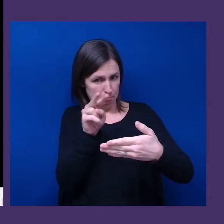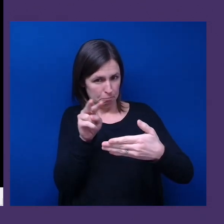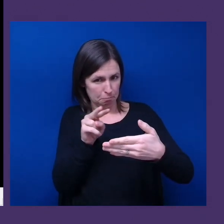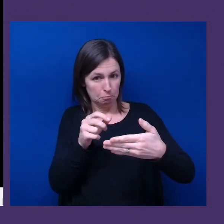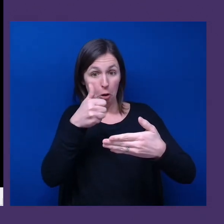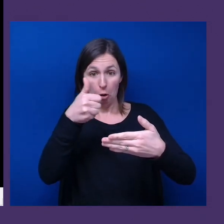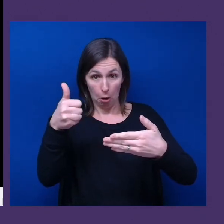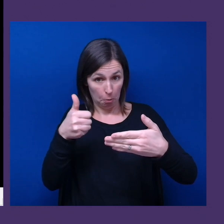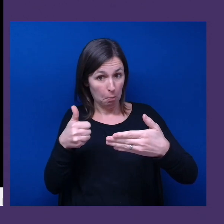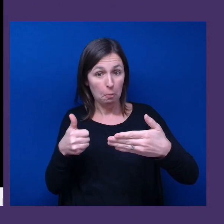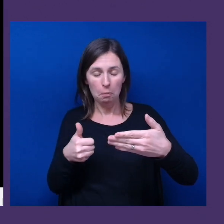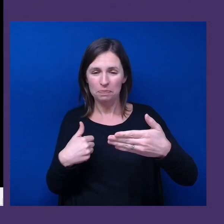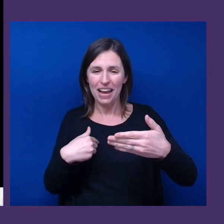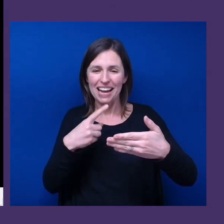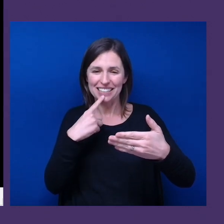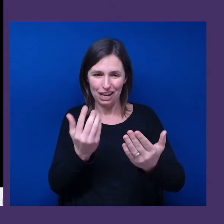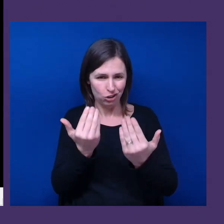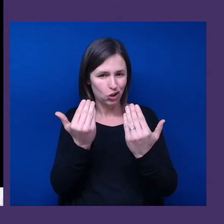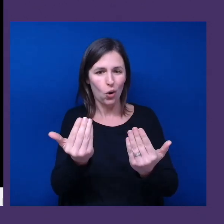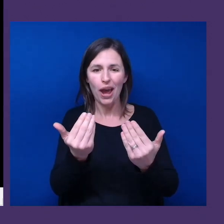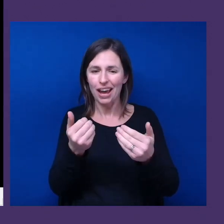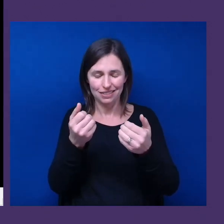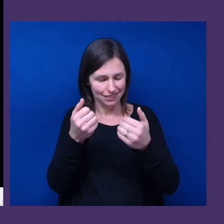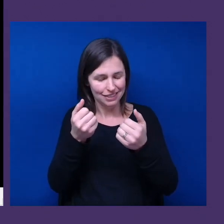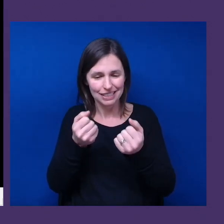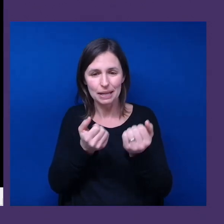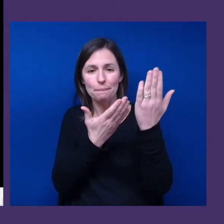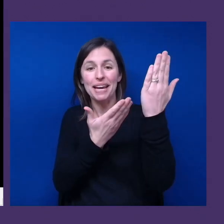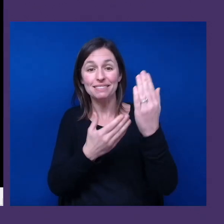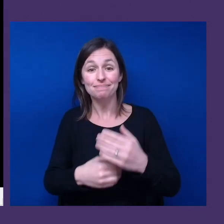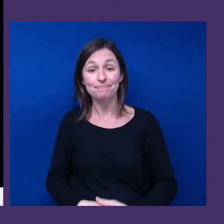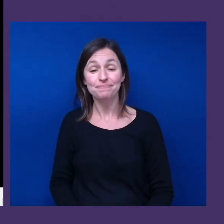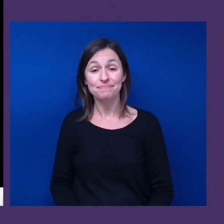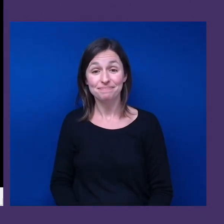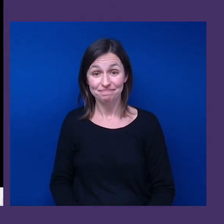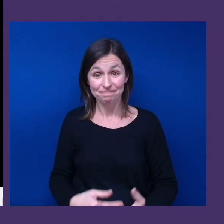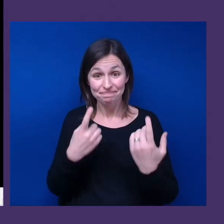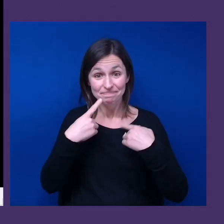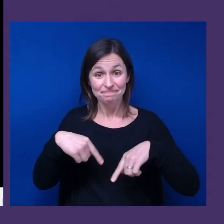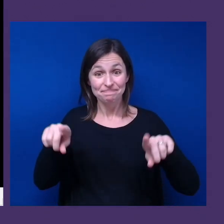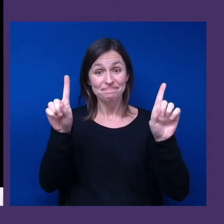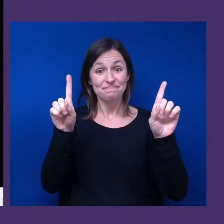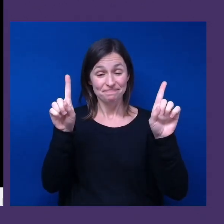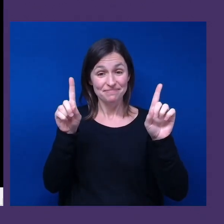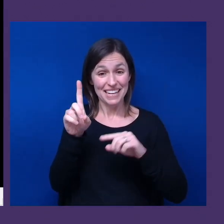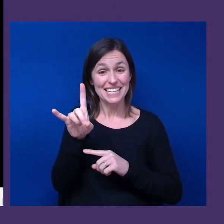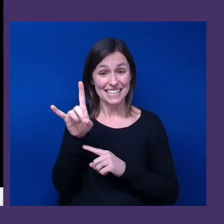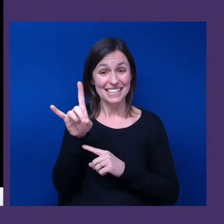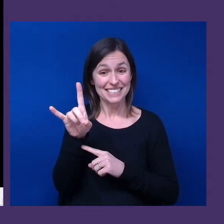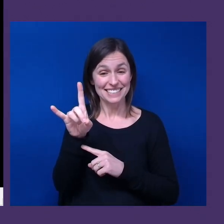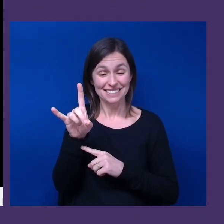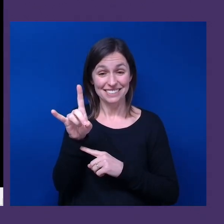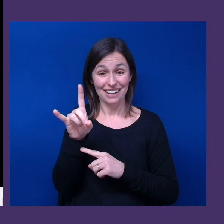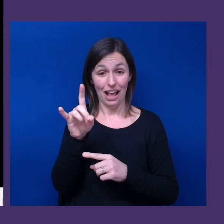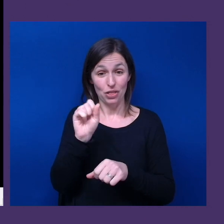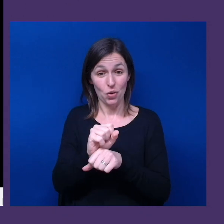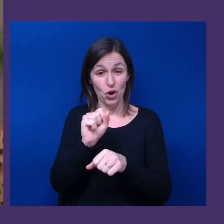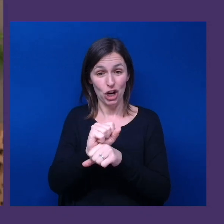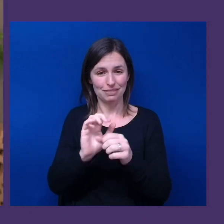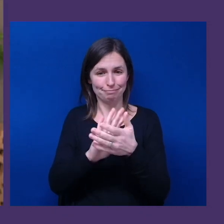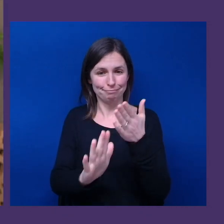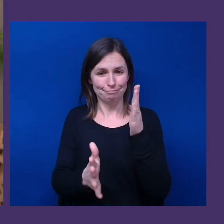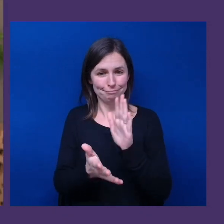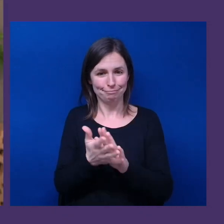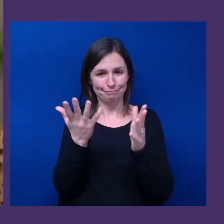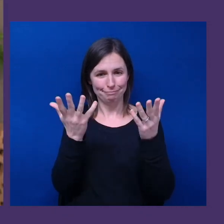I say, submit it. Lo and behold, it is submitted, and the grunt work is done for me.